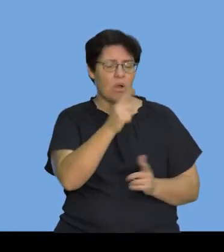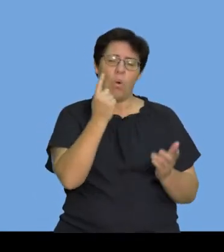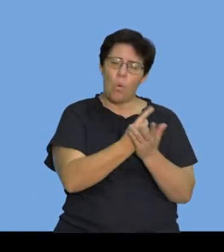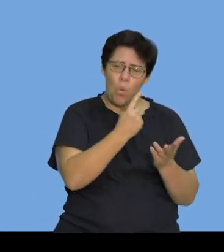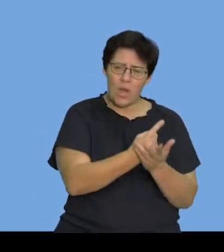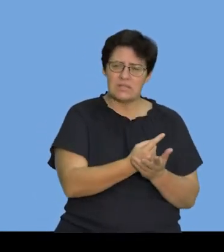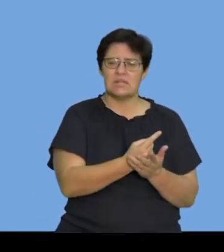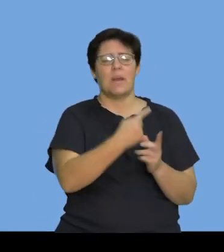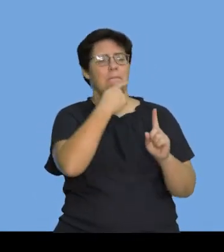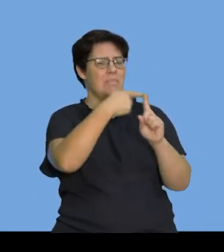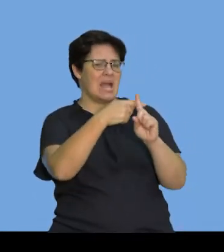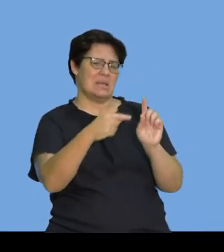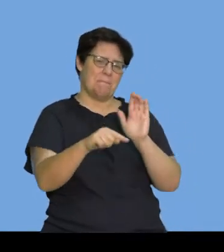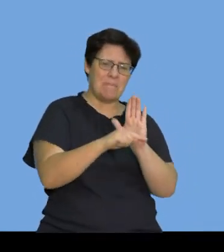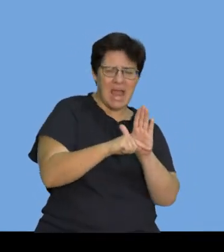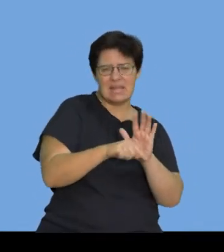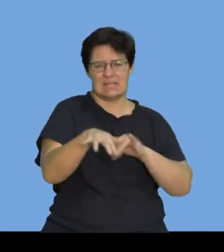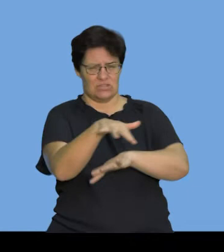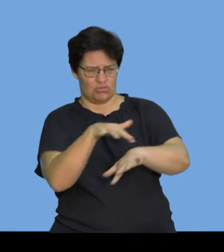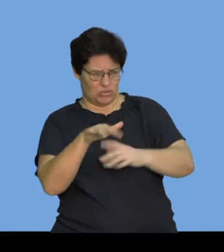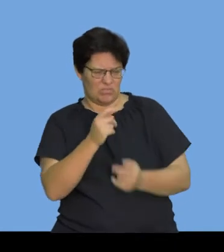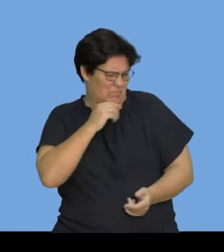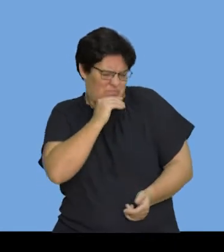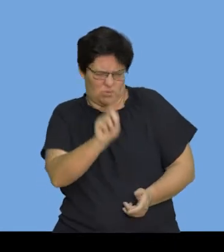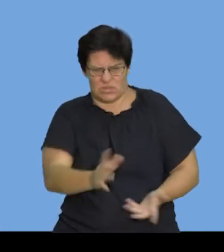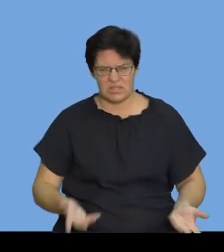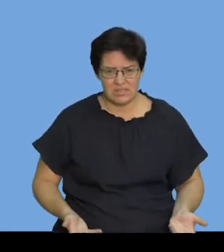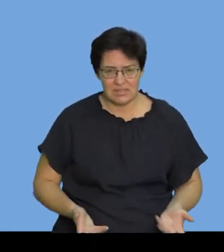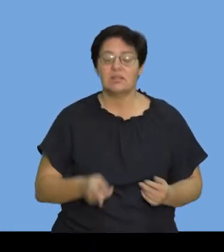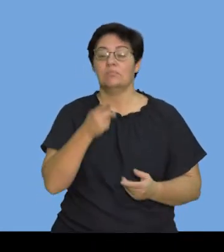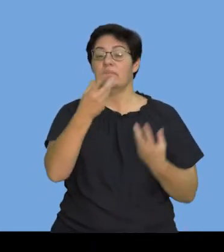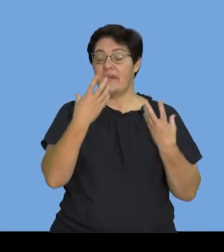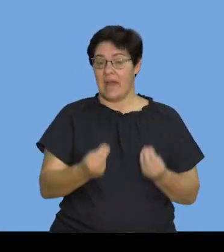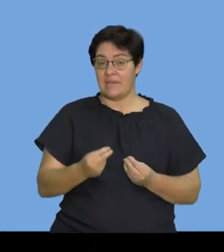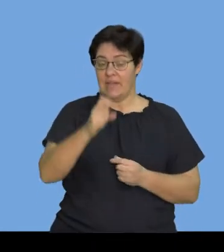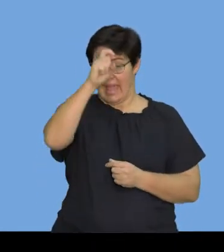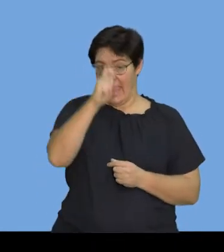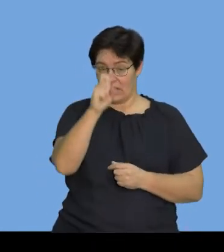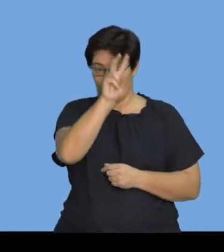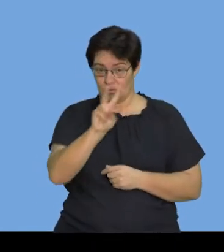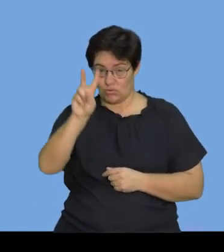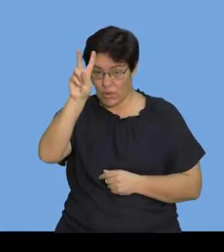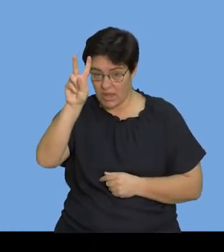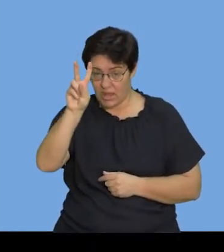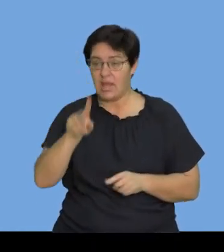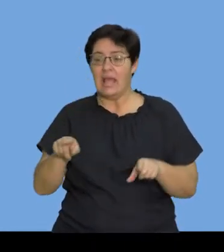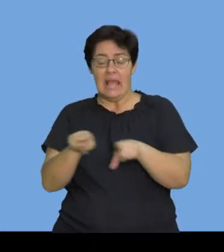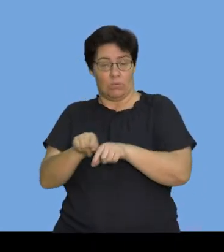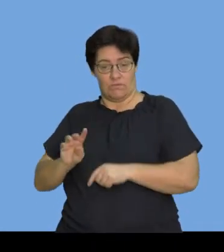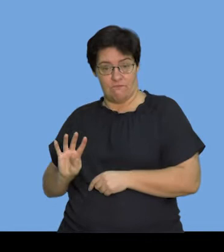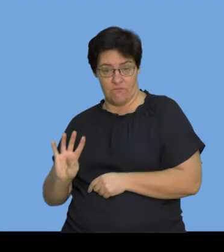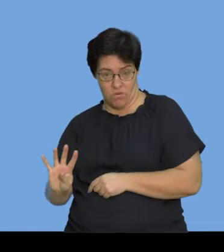minus situation. Let me make an example. If I have x squared is equals to 4,